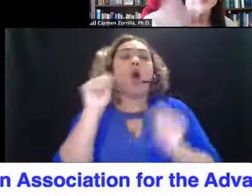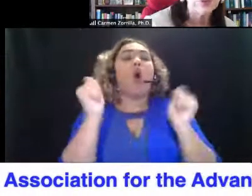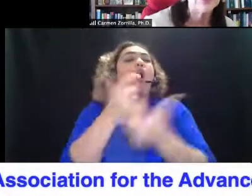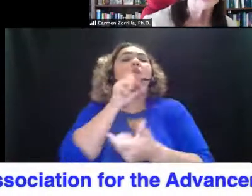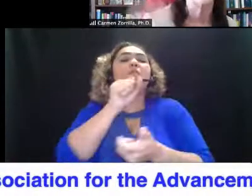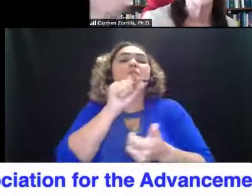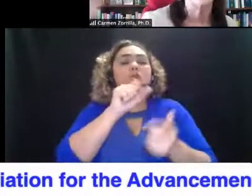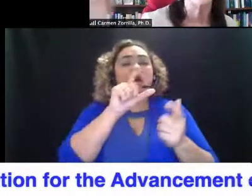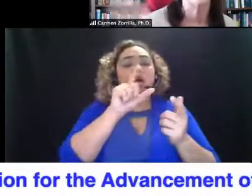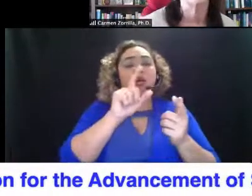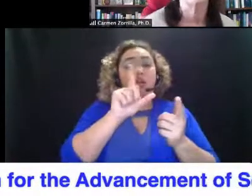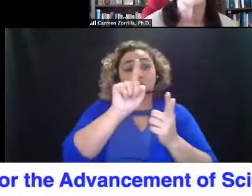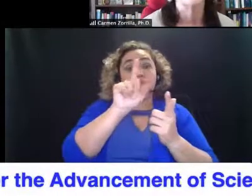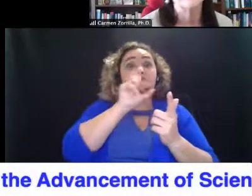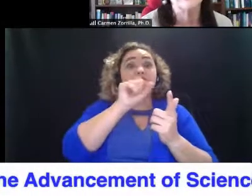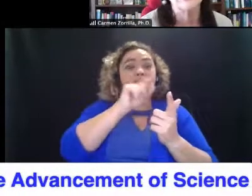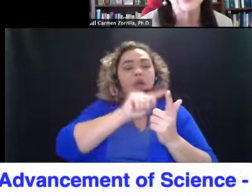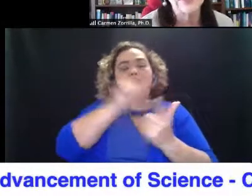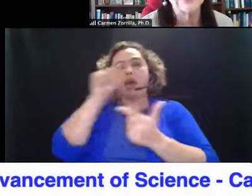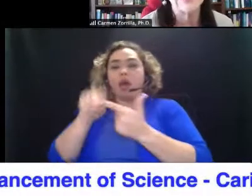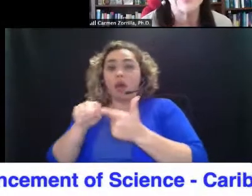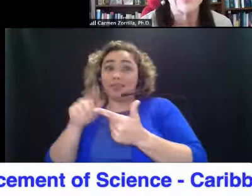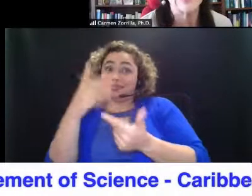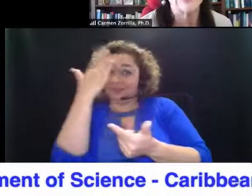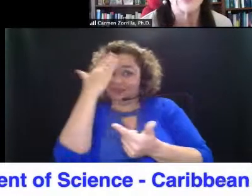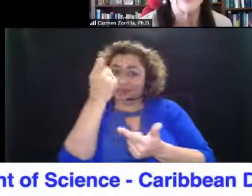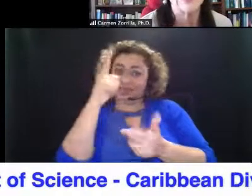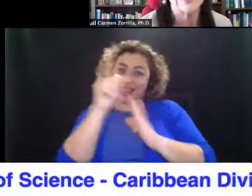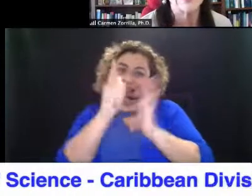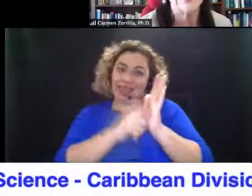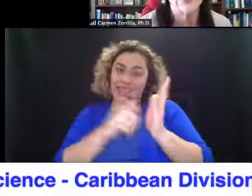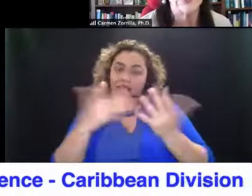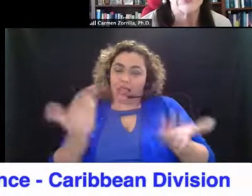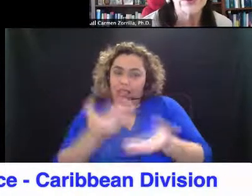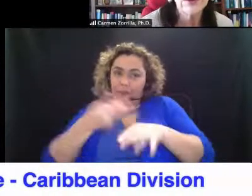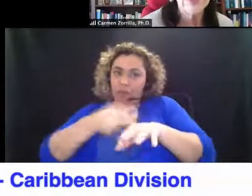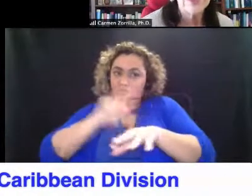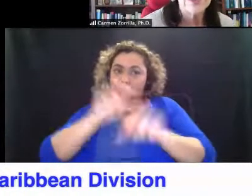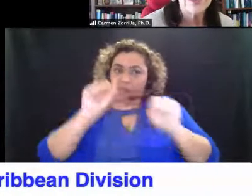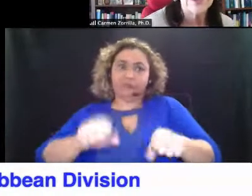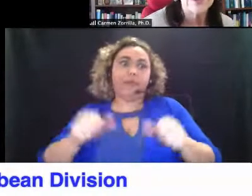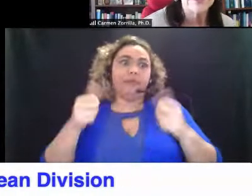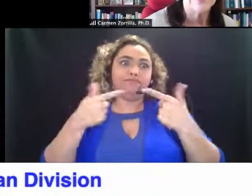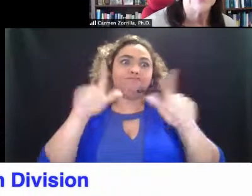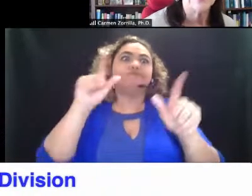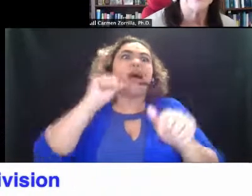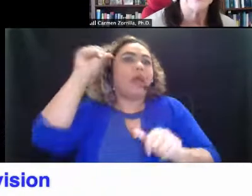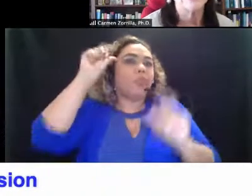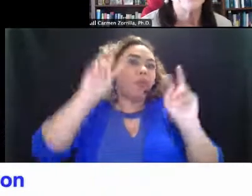from 21 years old, because that's the legal age for consent in Puerto Rico. And